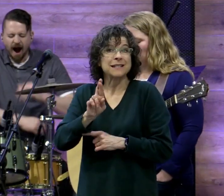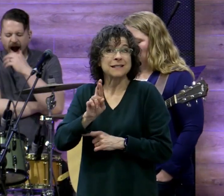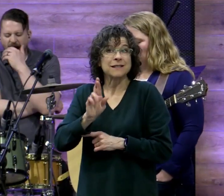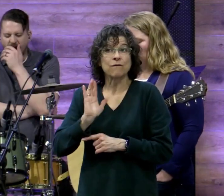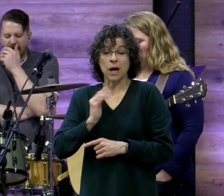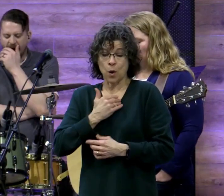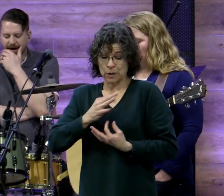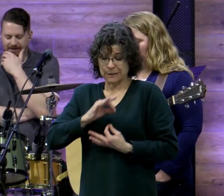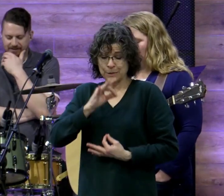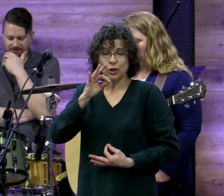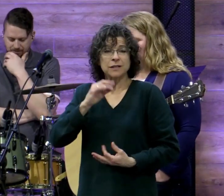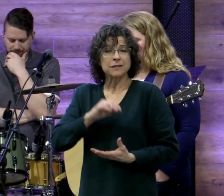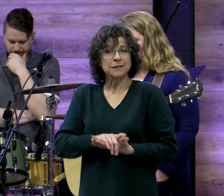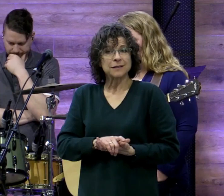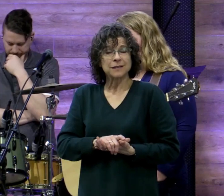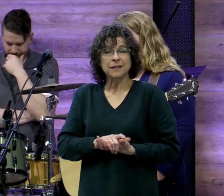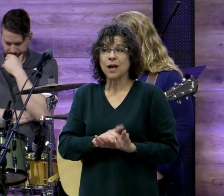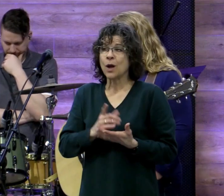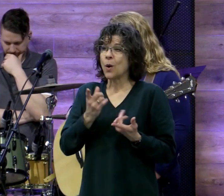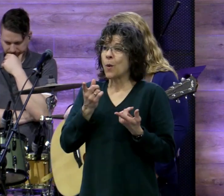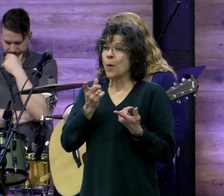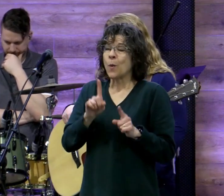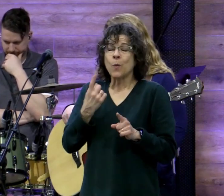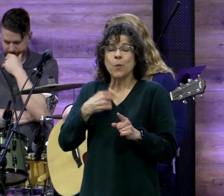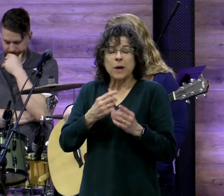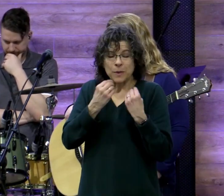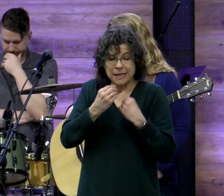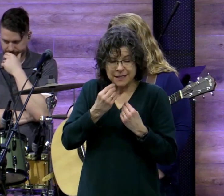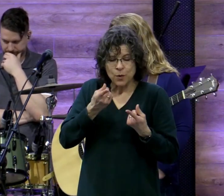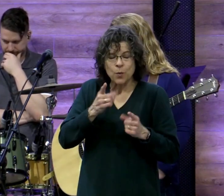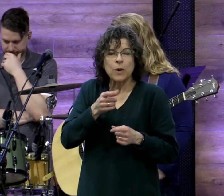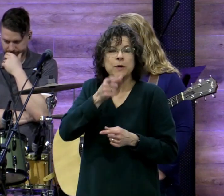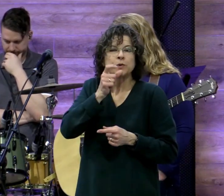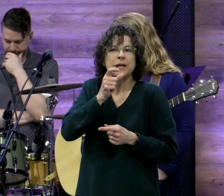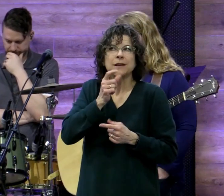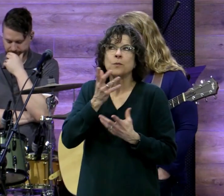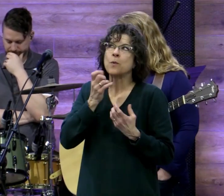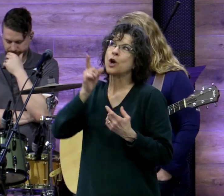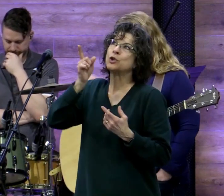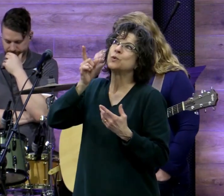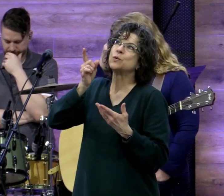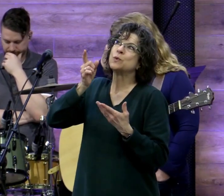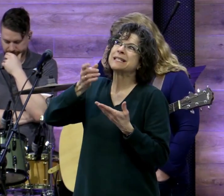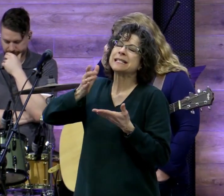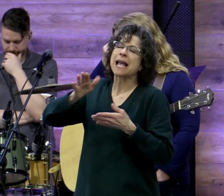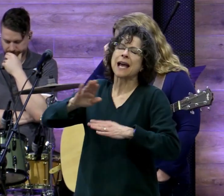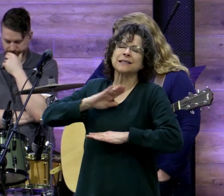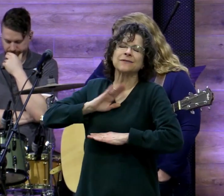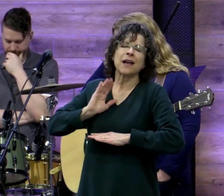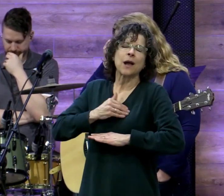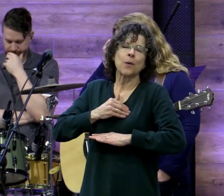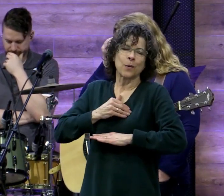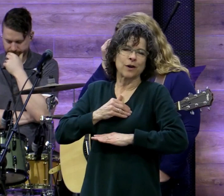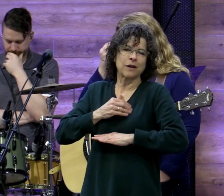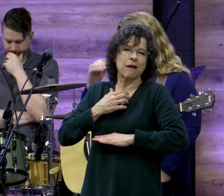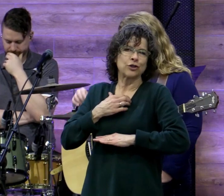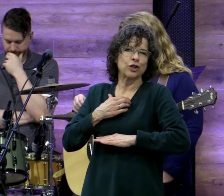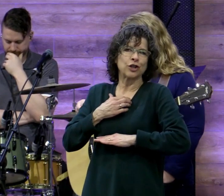eat and as we drink, would you satisfy our hunger and fill us with more for the day that we all long